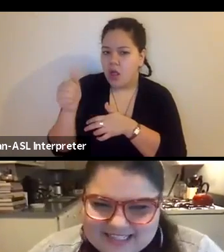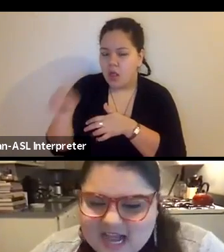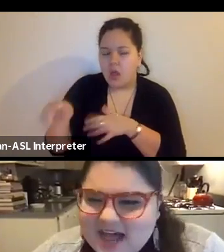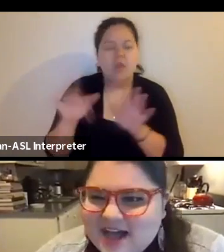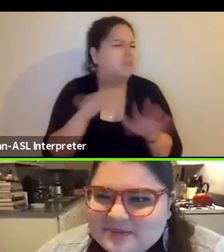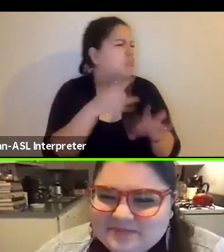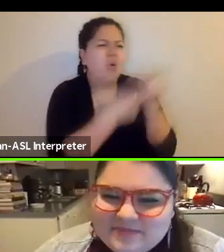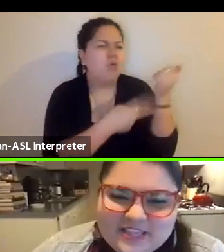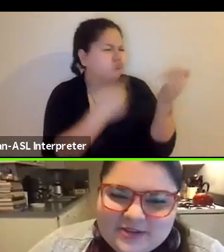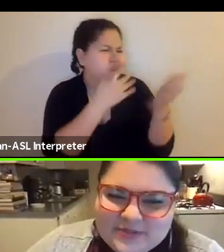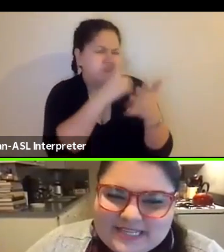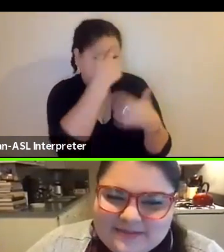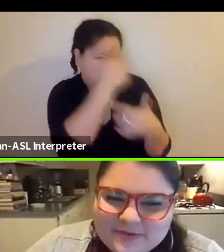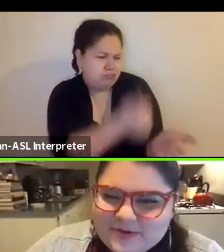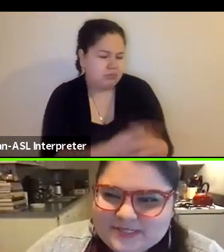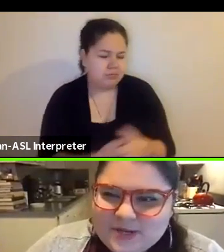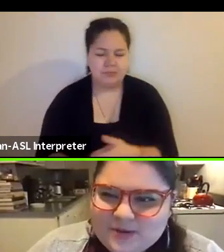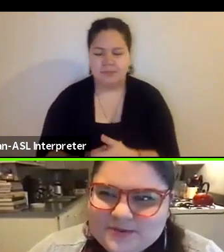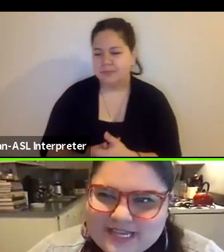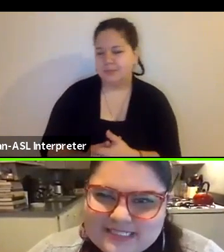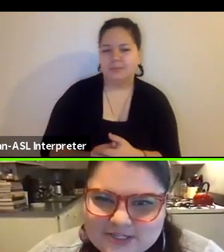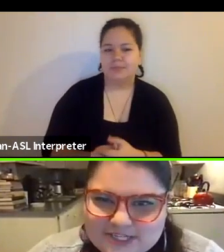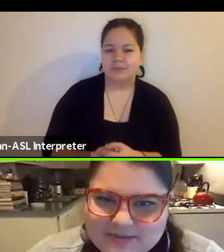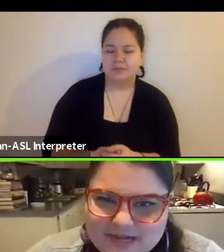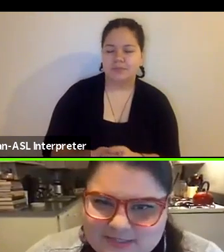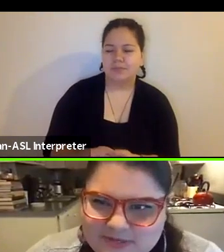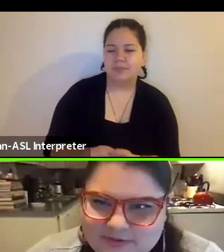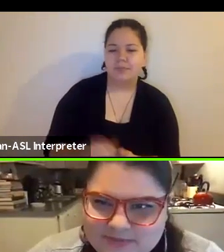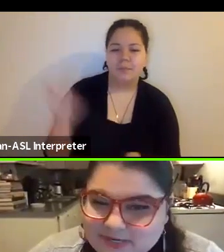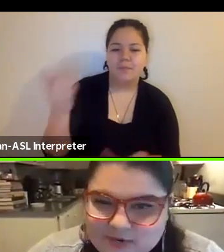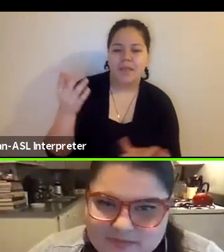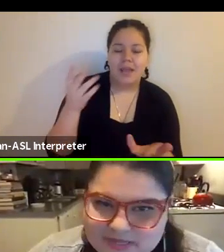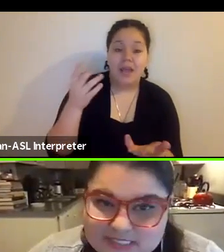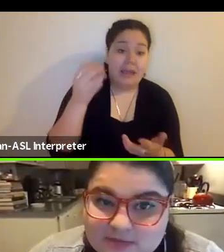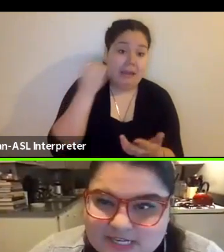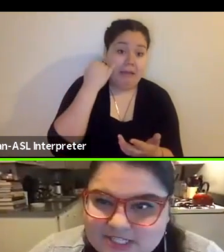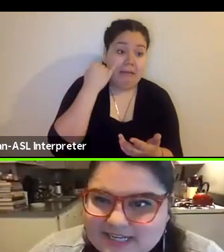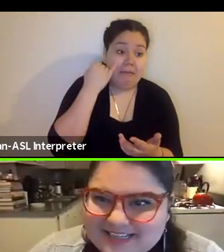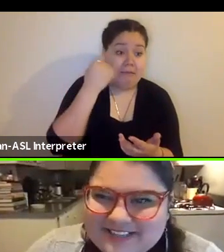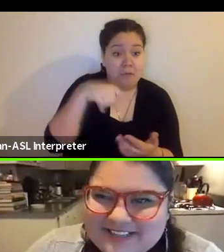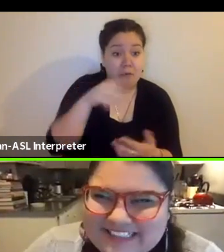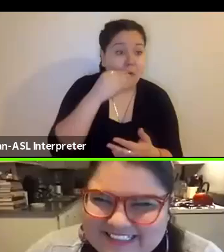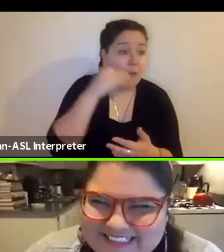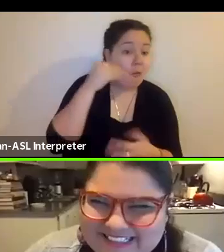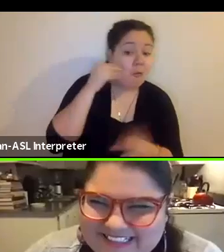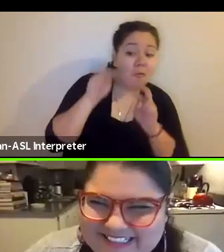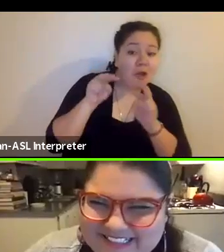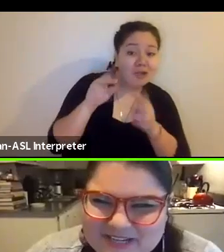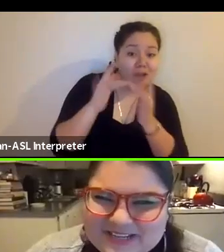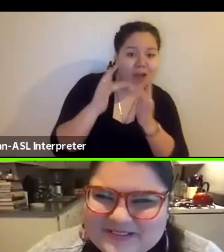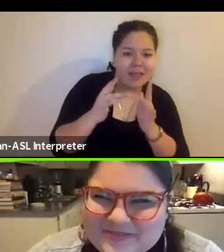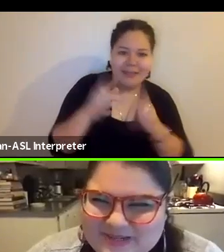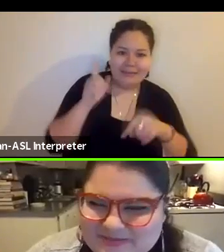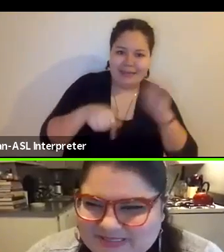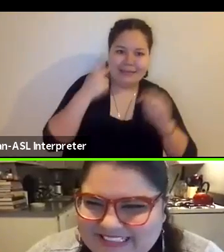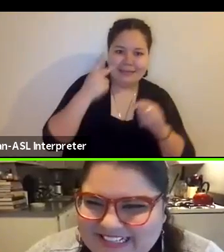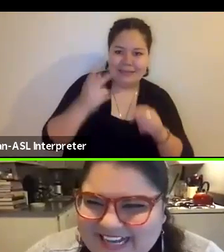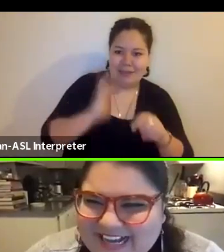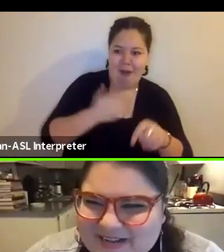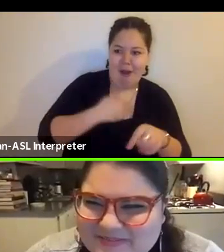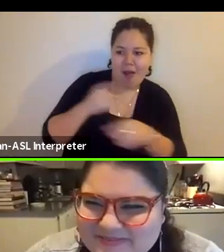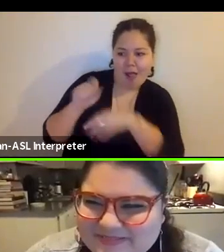Great. You know, it's really sad for you folks at home who can't see our chat box. It's really great. We had a crumpet situation. It was